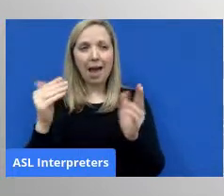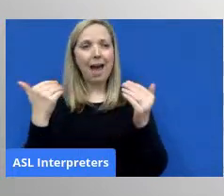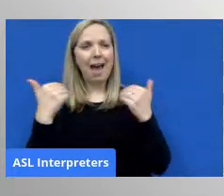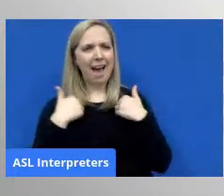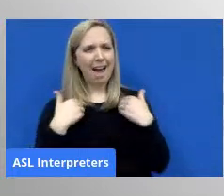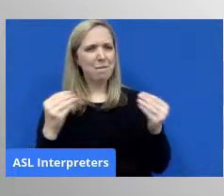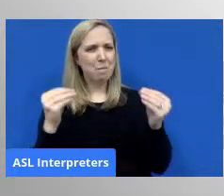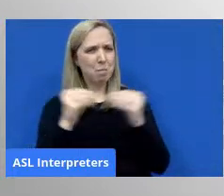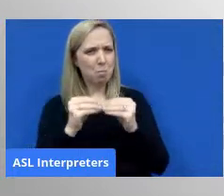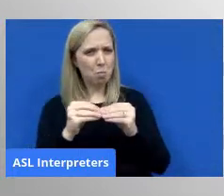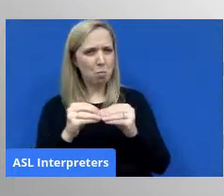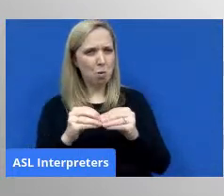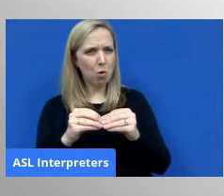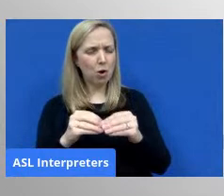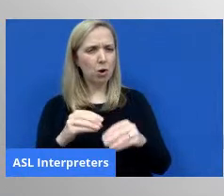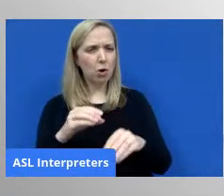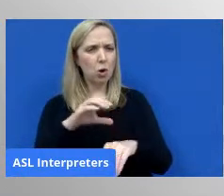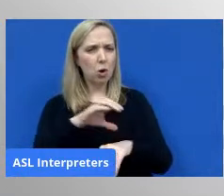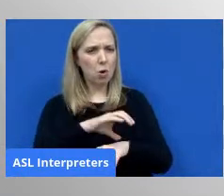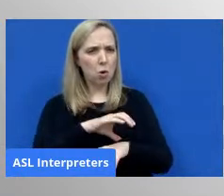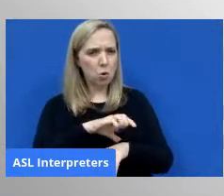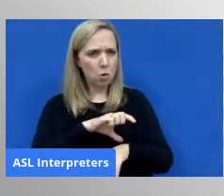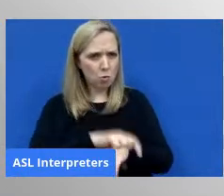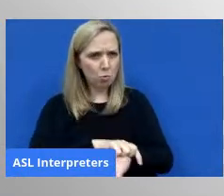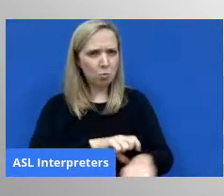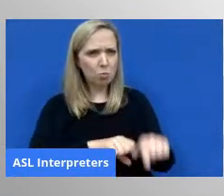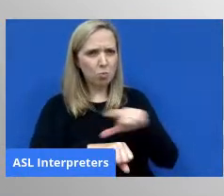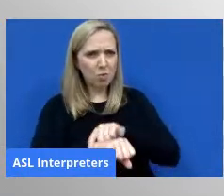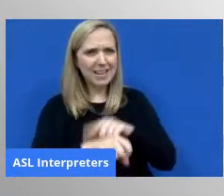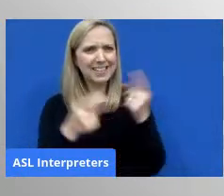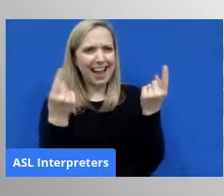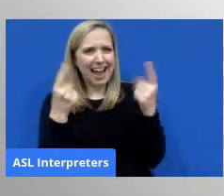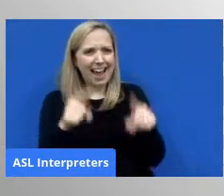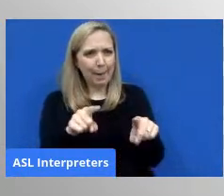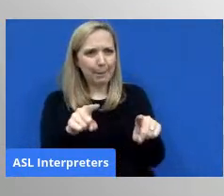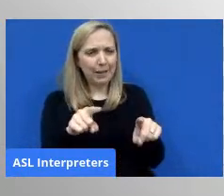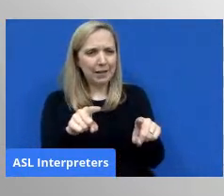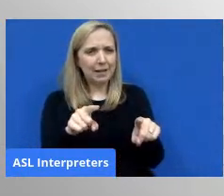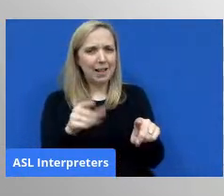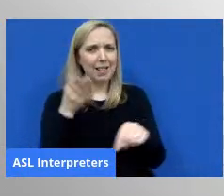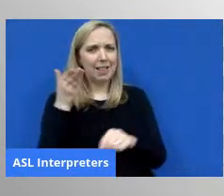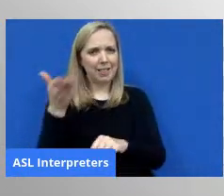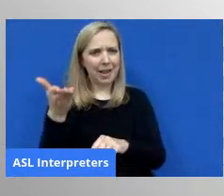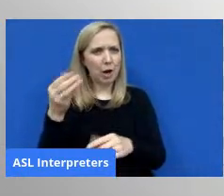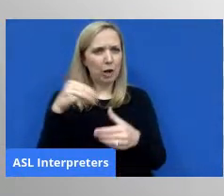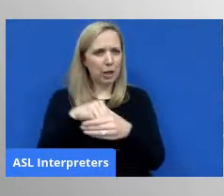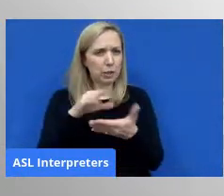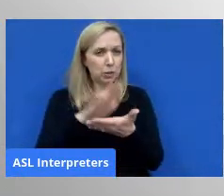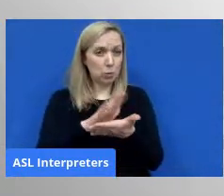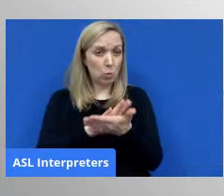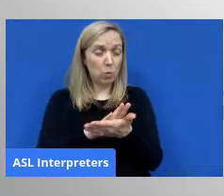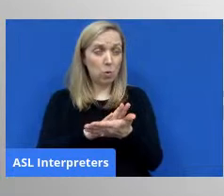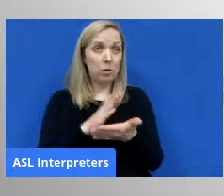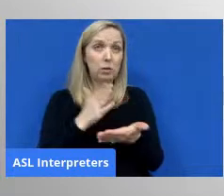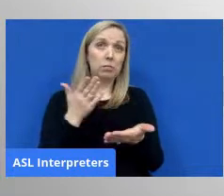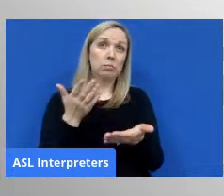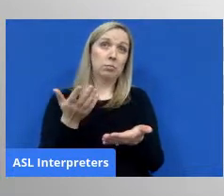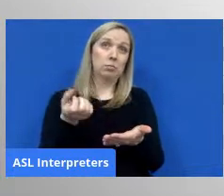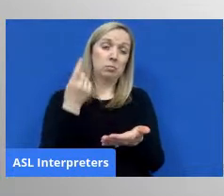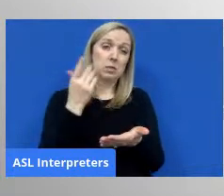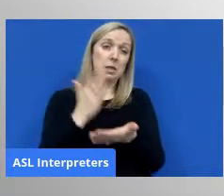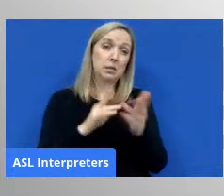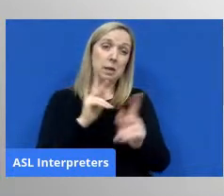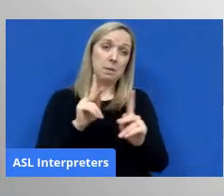taking place within the school. Now, the argument could be made that that means that schools that